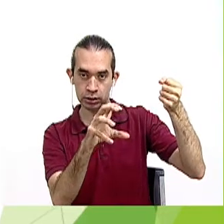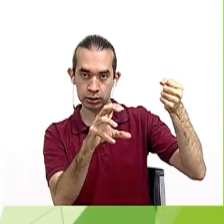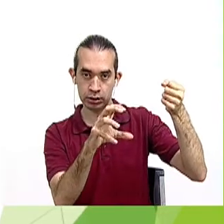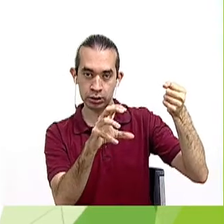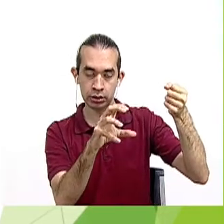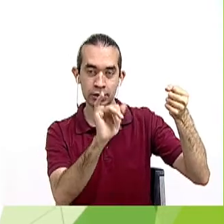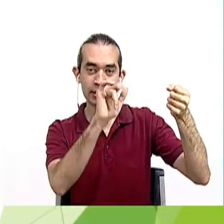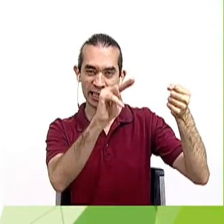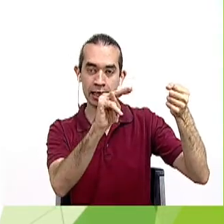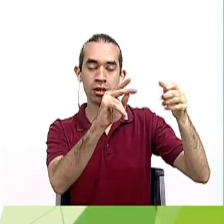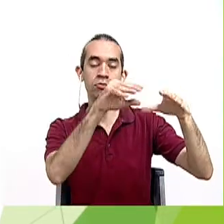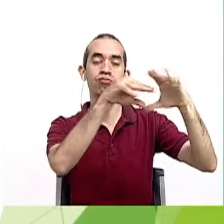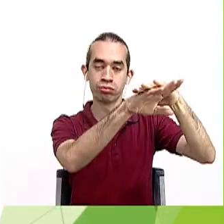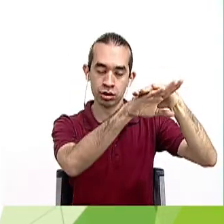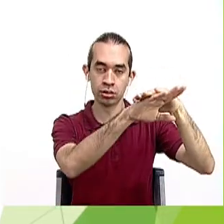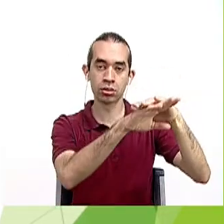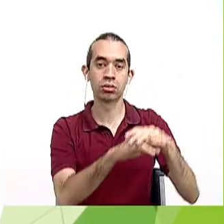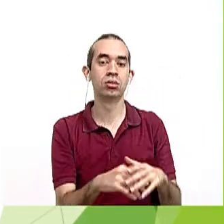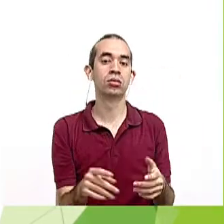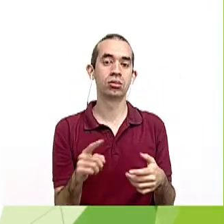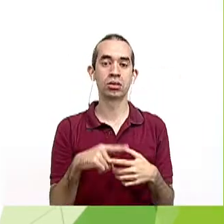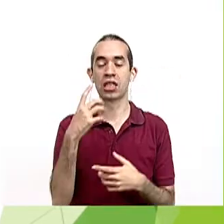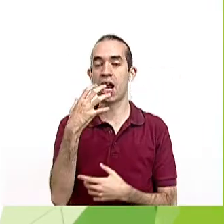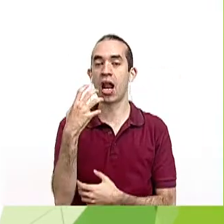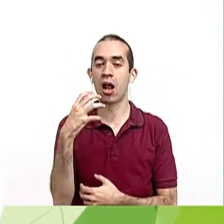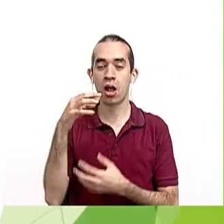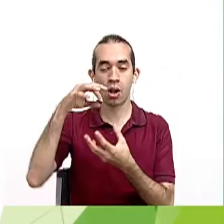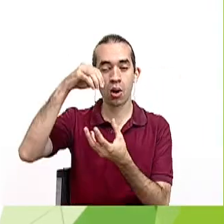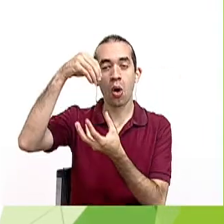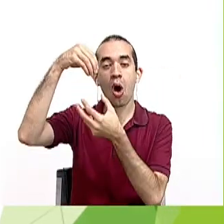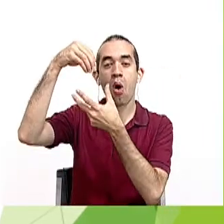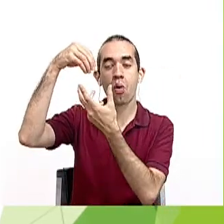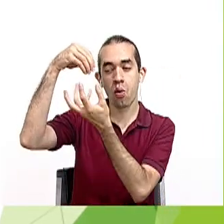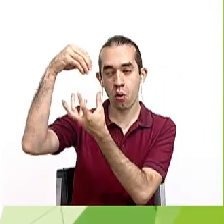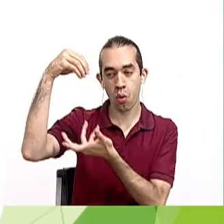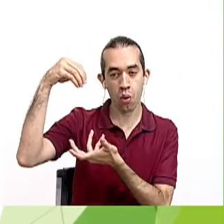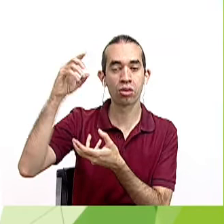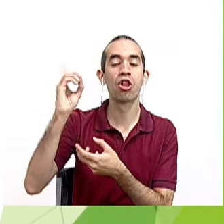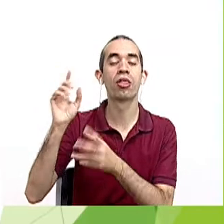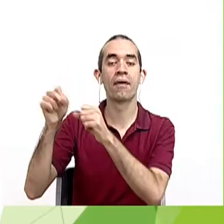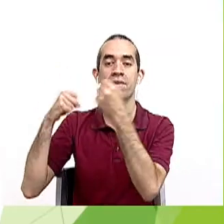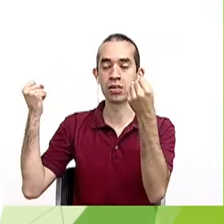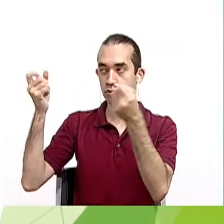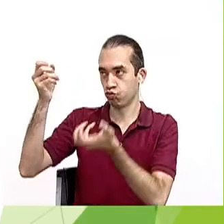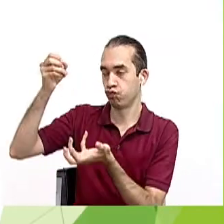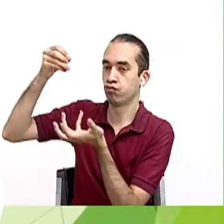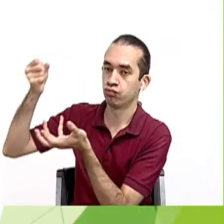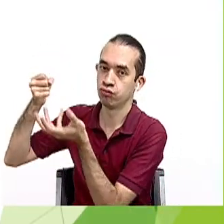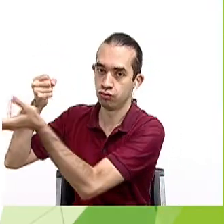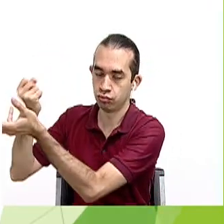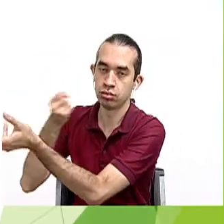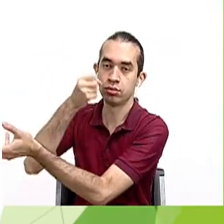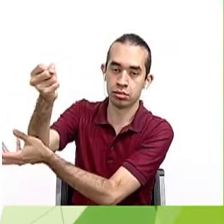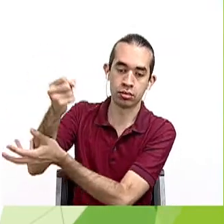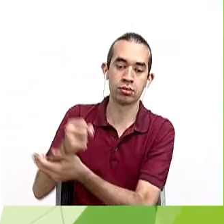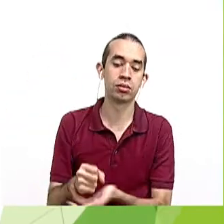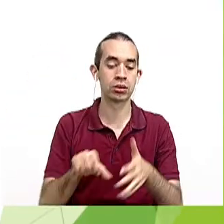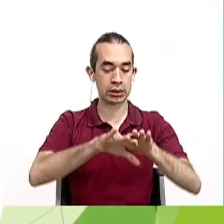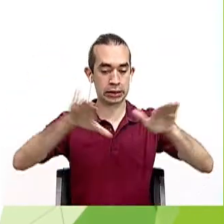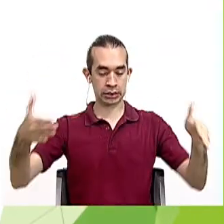inside, and some grapes in the fridge. There is some water and some rice on the